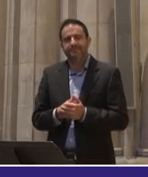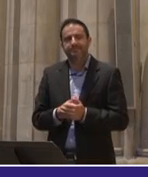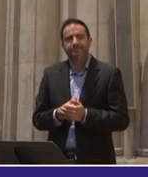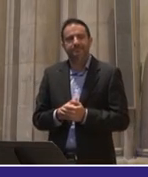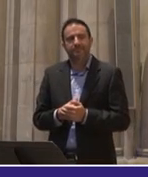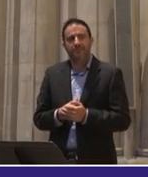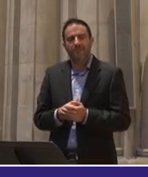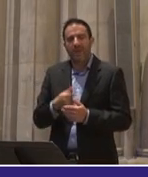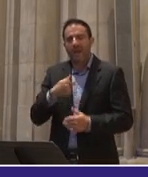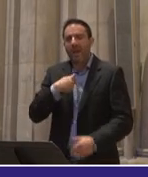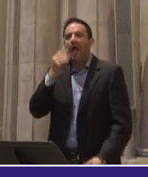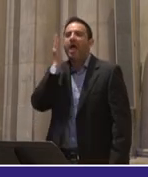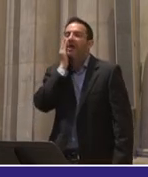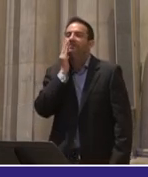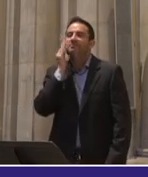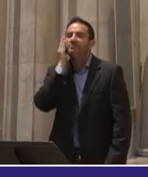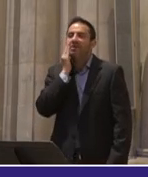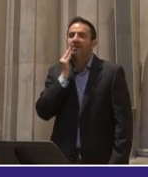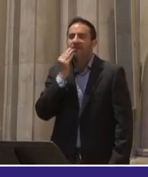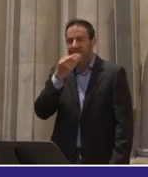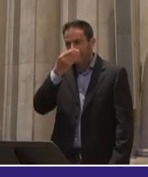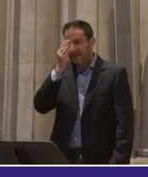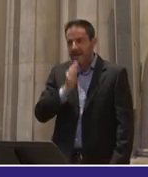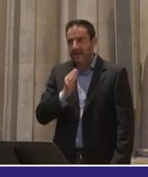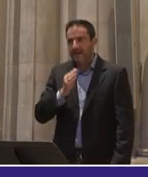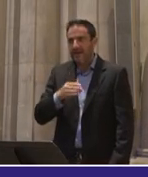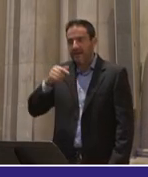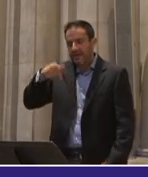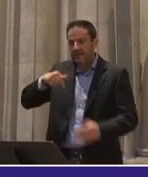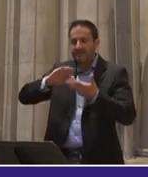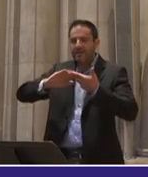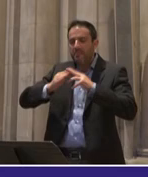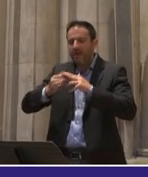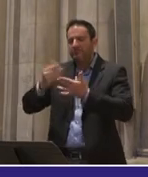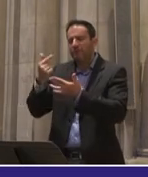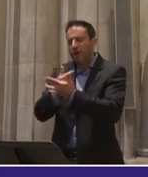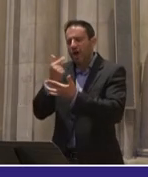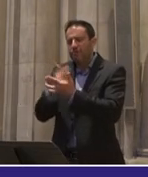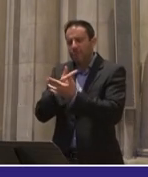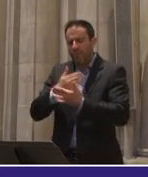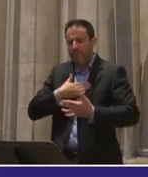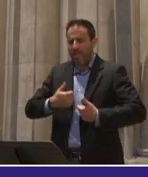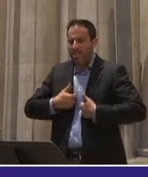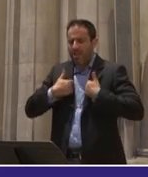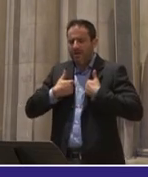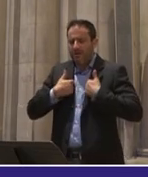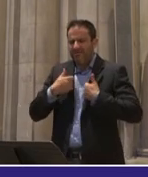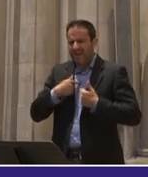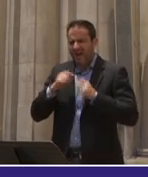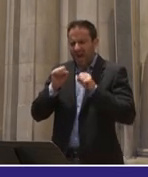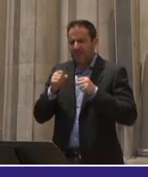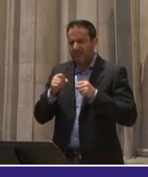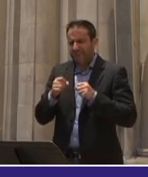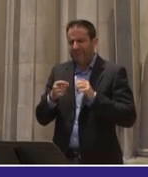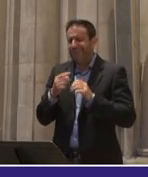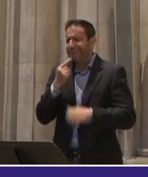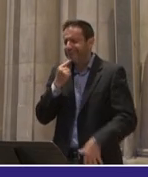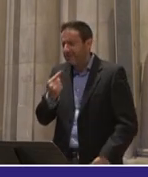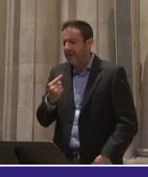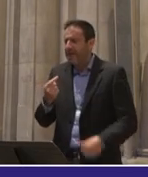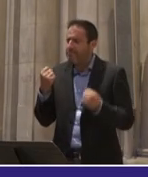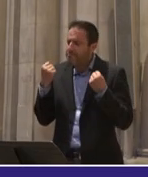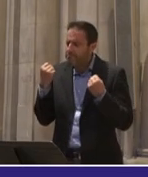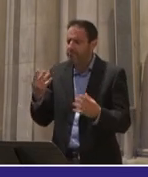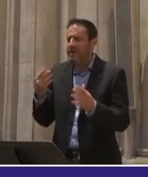I experience God. It becomes the gospel of my life. And I could give you a number of examples. But